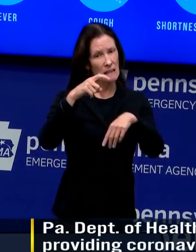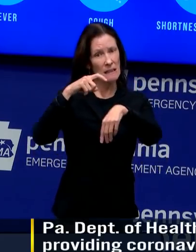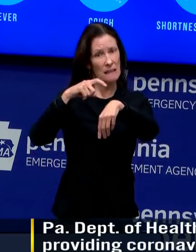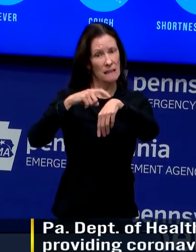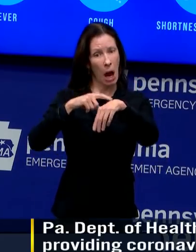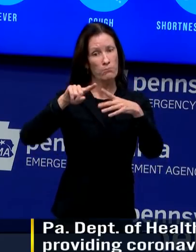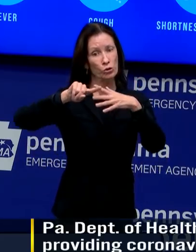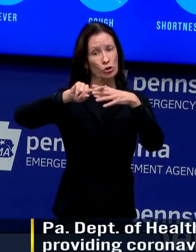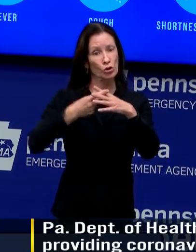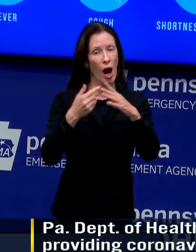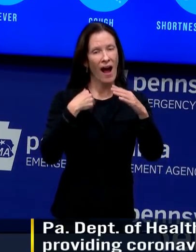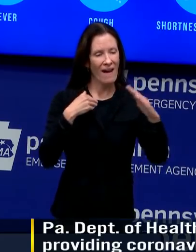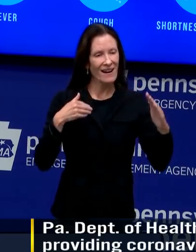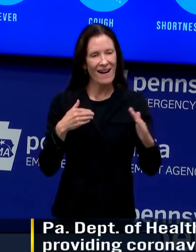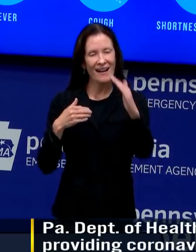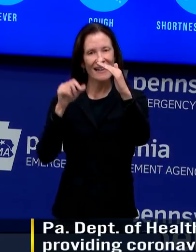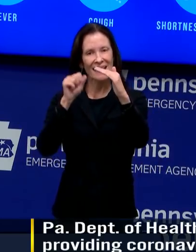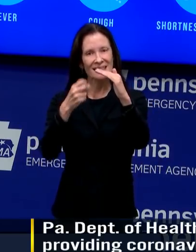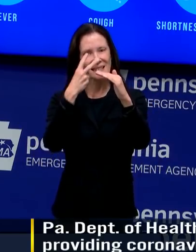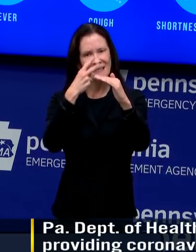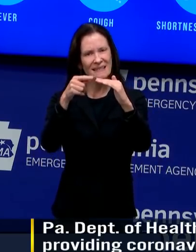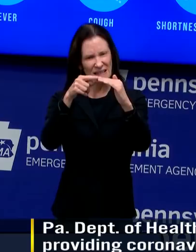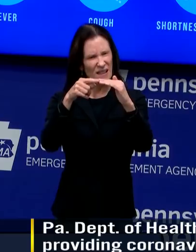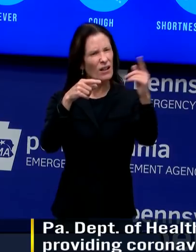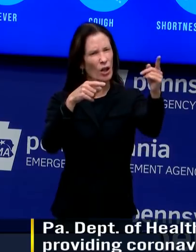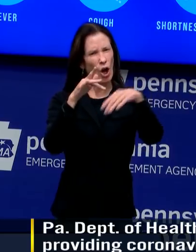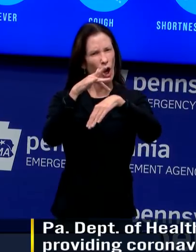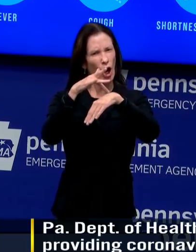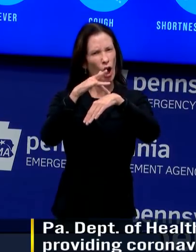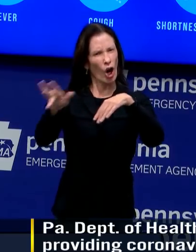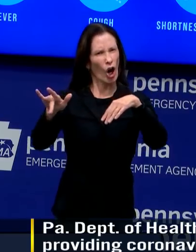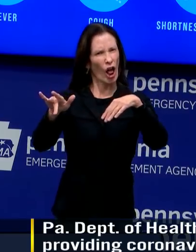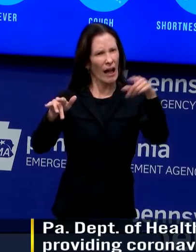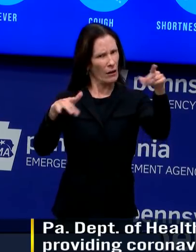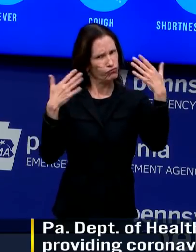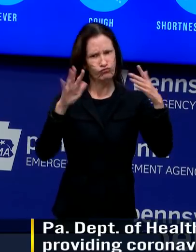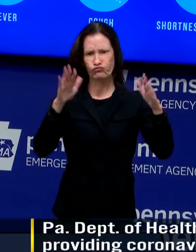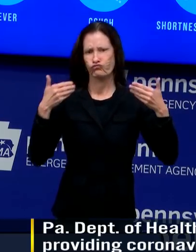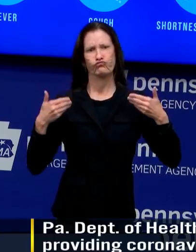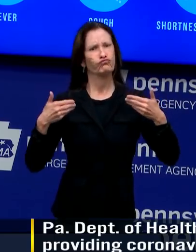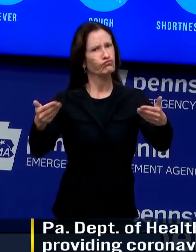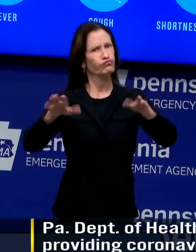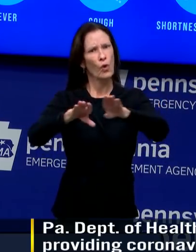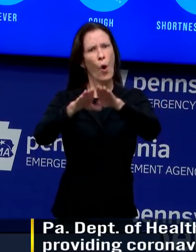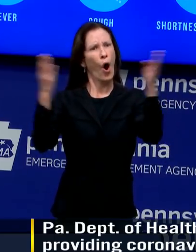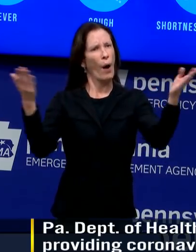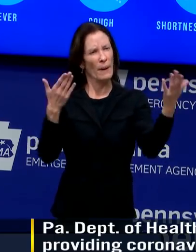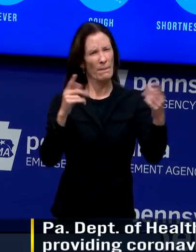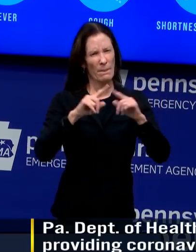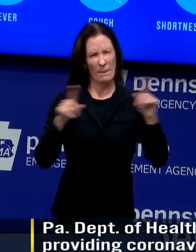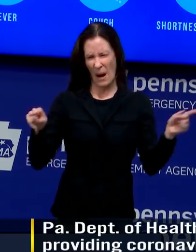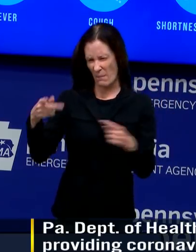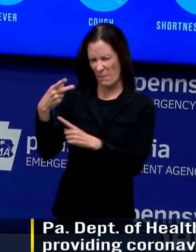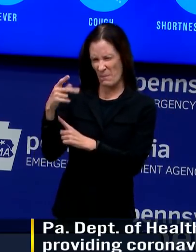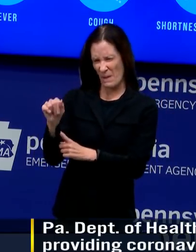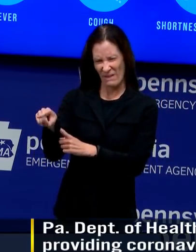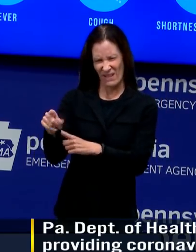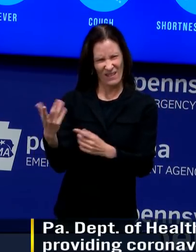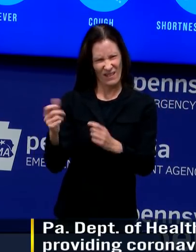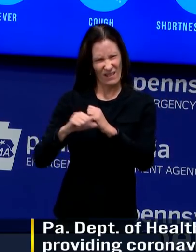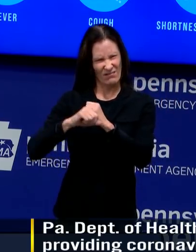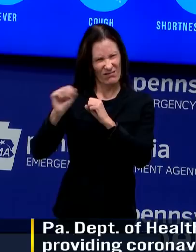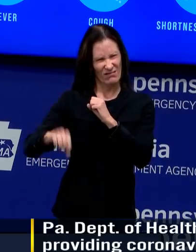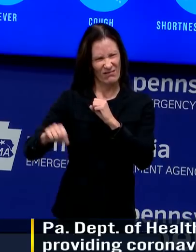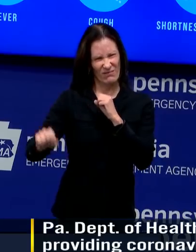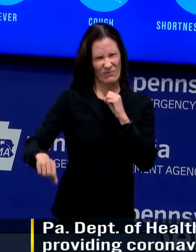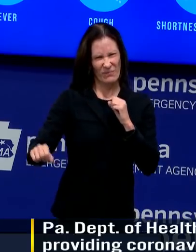with containment strategies including testing, contact tracing, isolation, and limited gathering size was May 25th